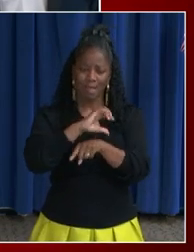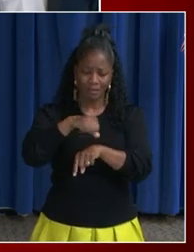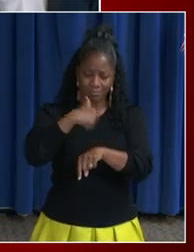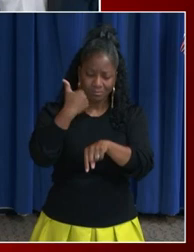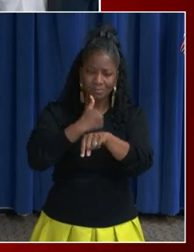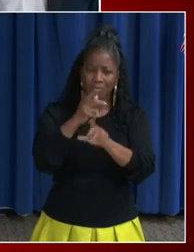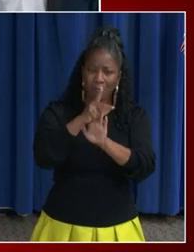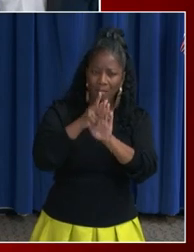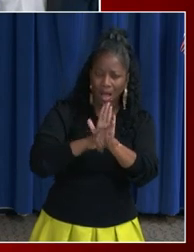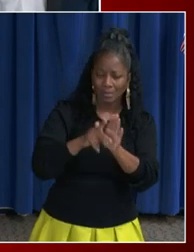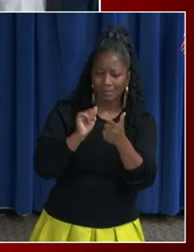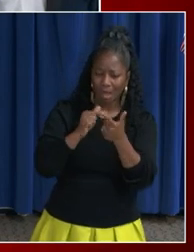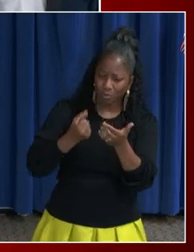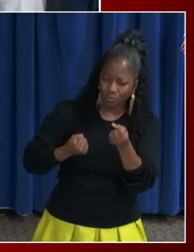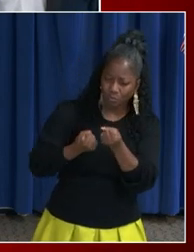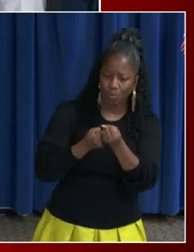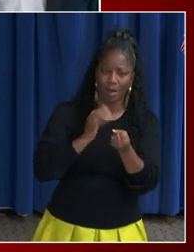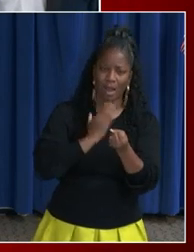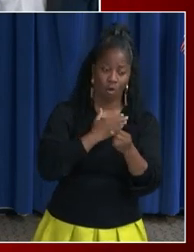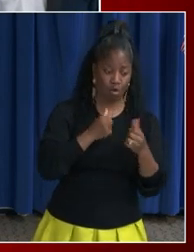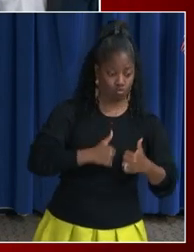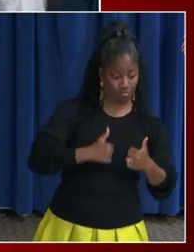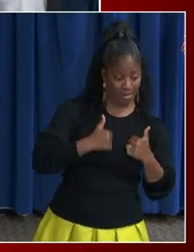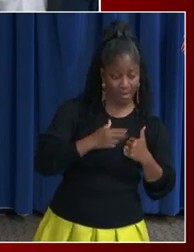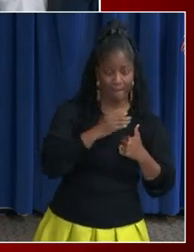to support residents and businesses alike.